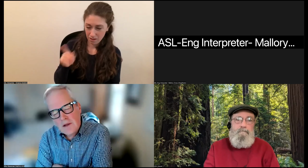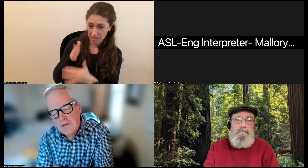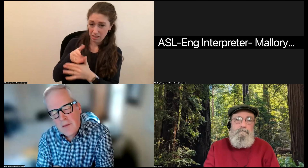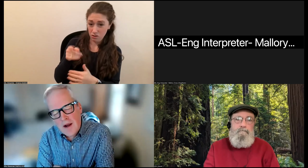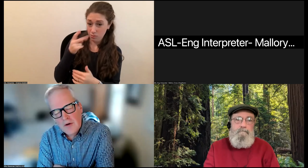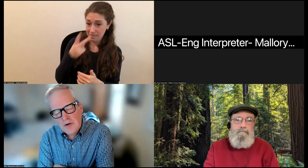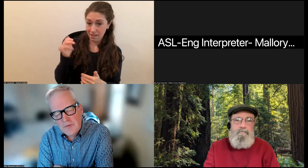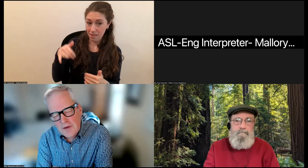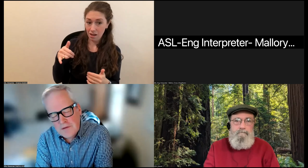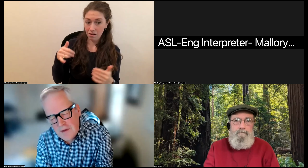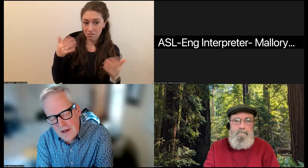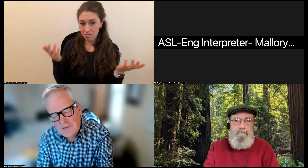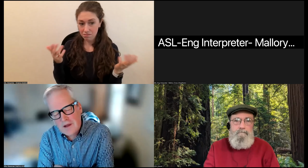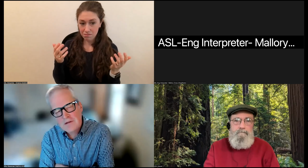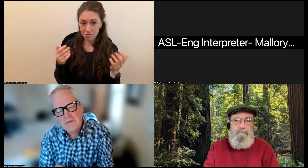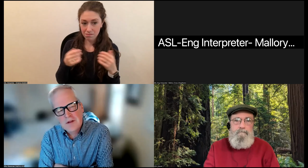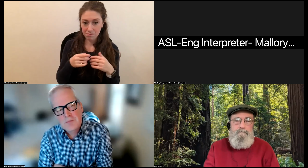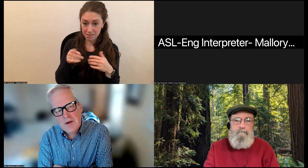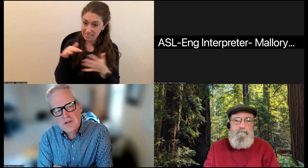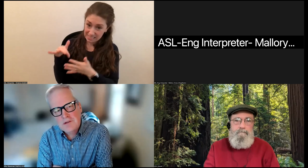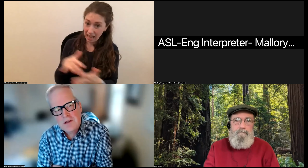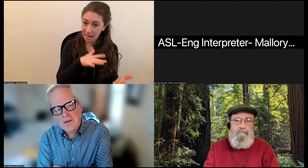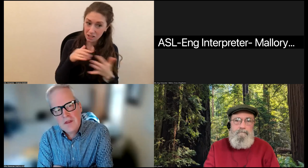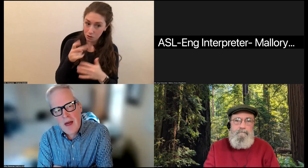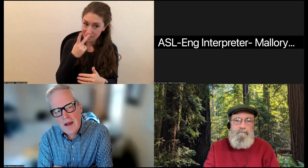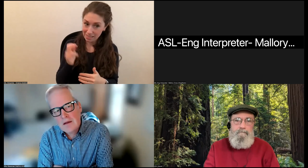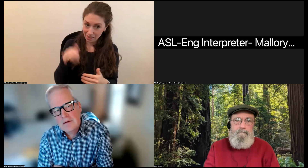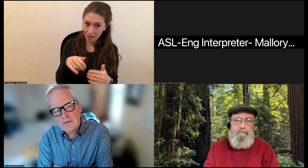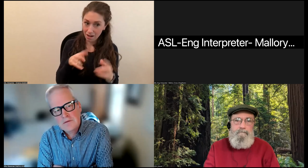that in, I mean, I don't know if you've done any studies of this, but you're actually seeing